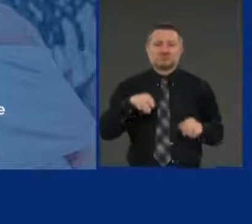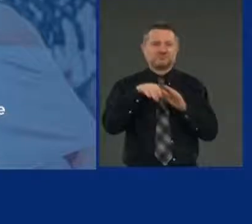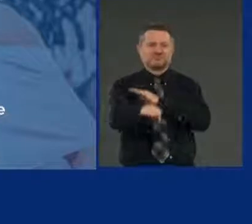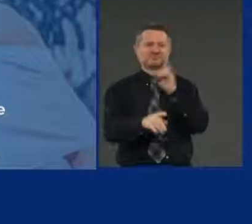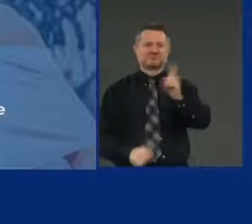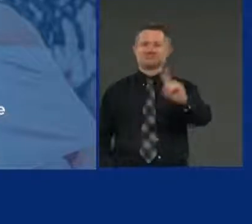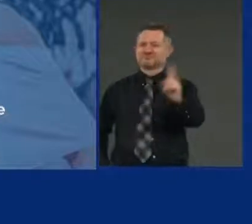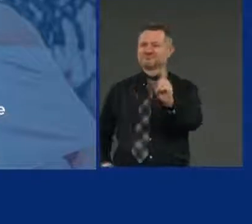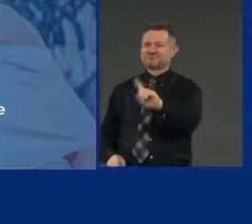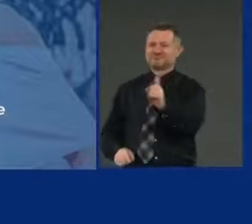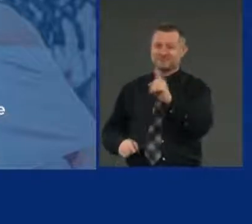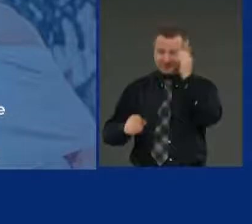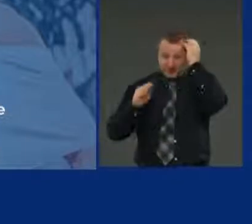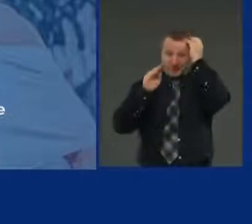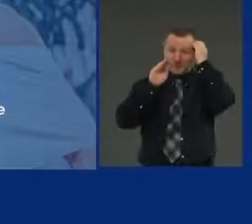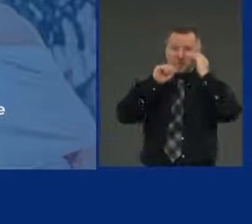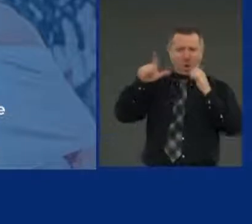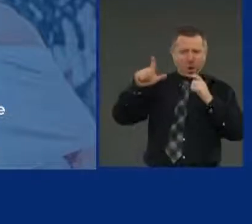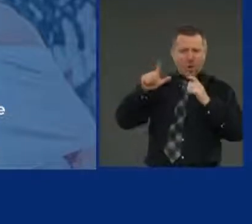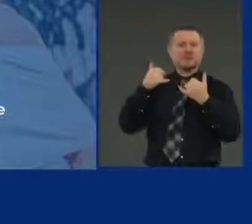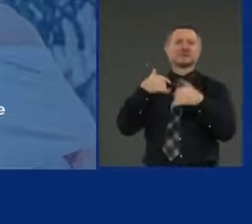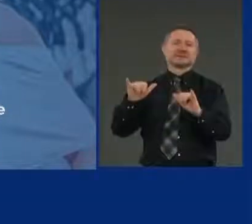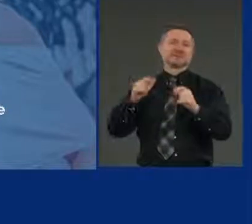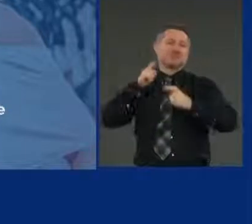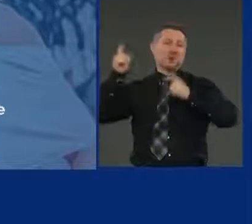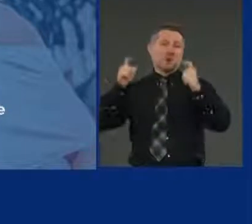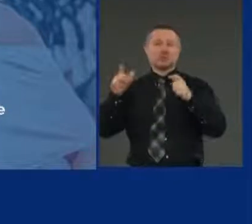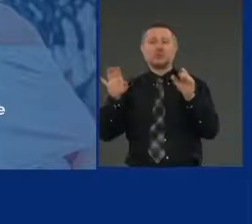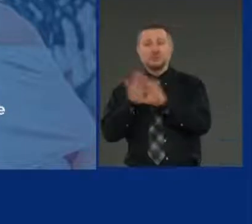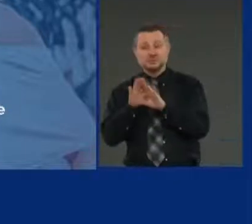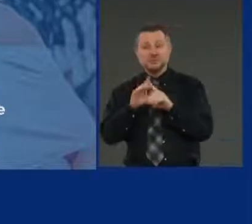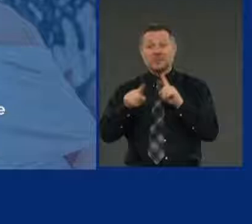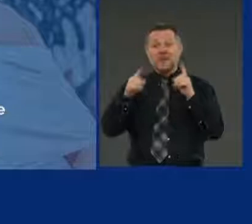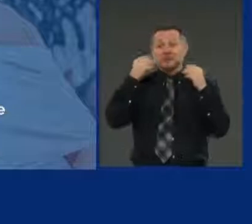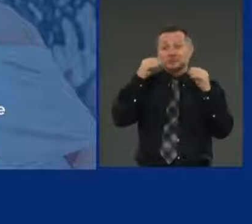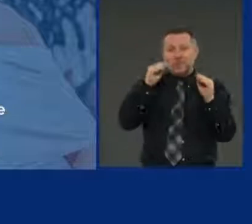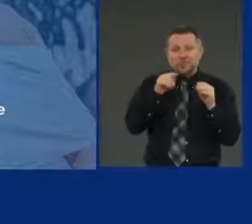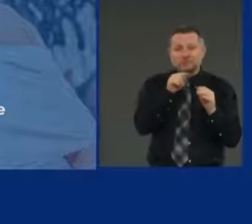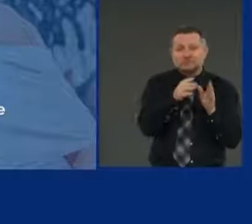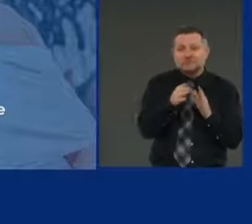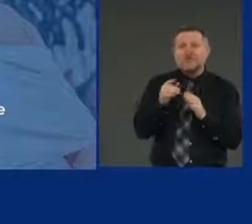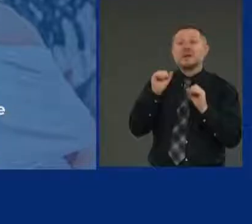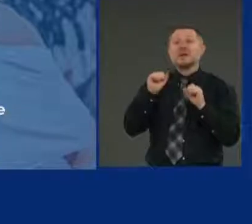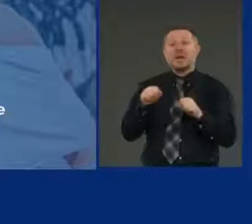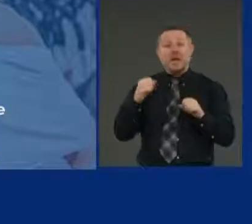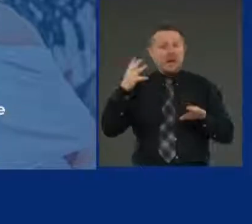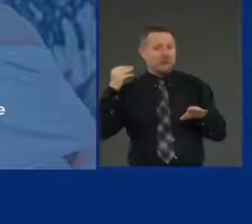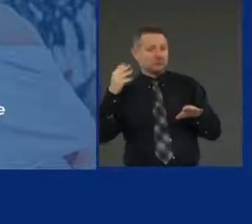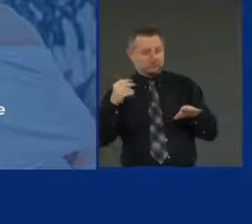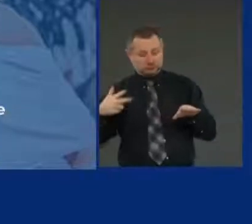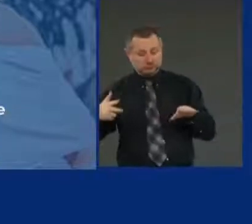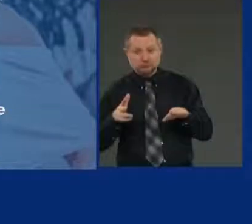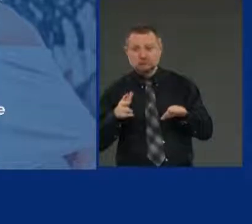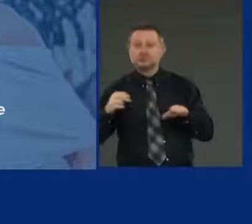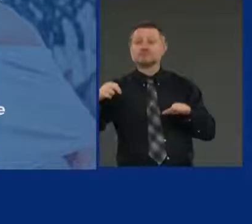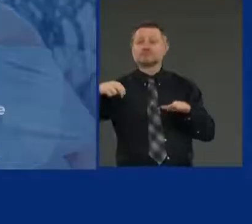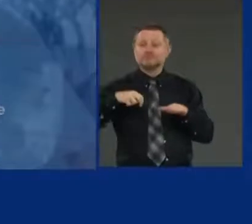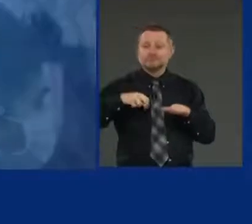are closed except stores that open to external entrances, curbside, but